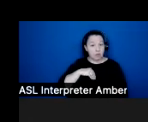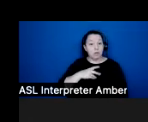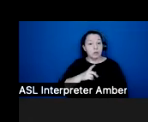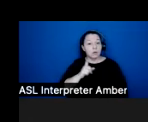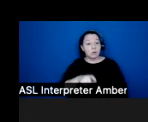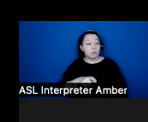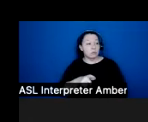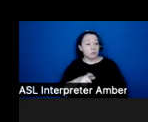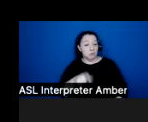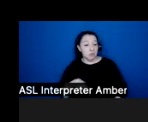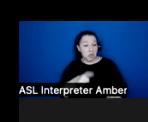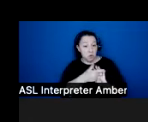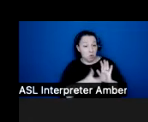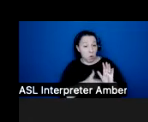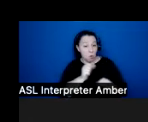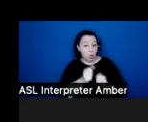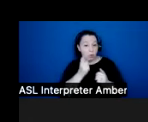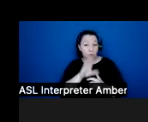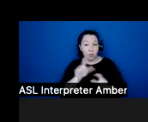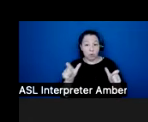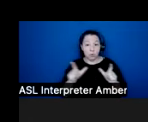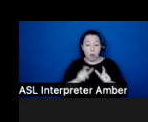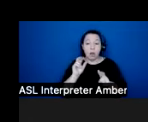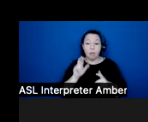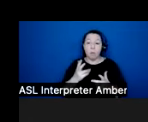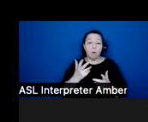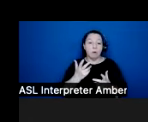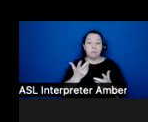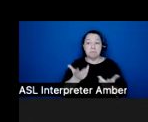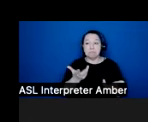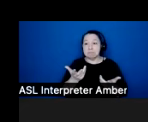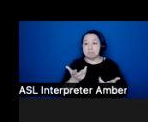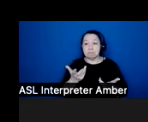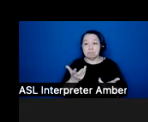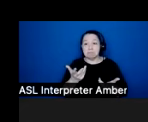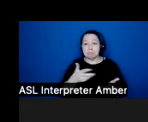is works for your tribe or your